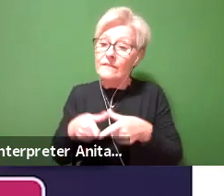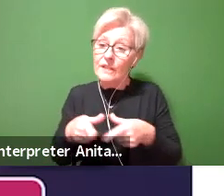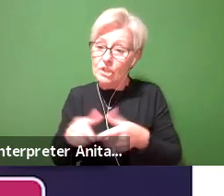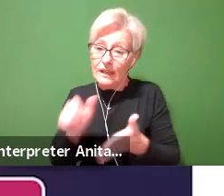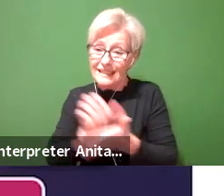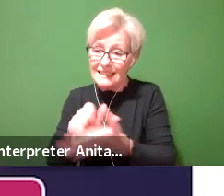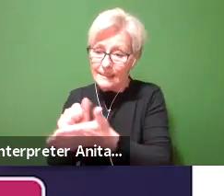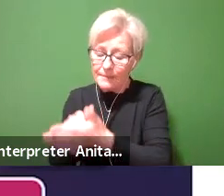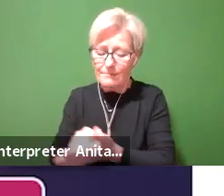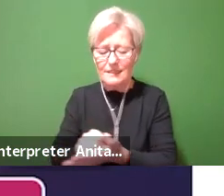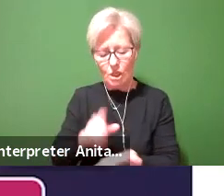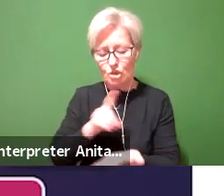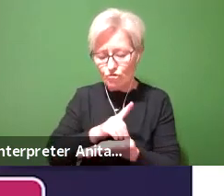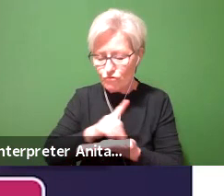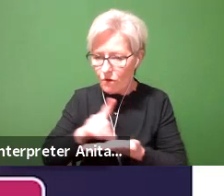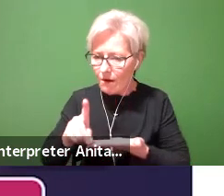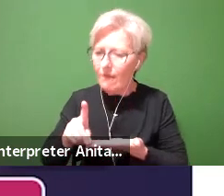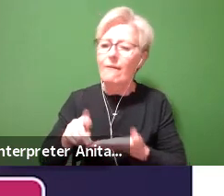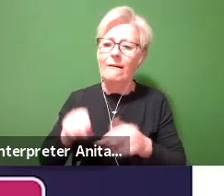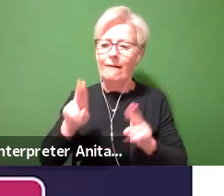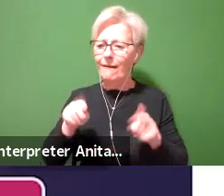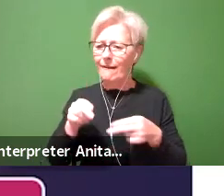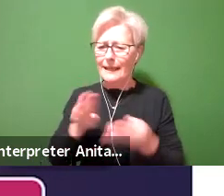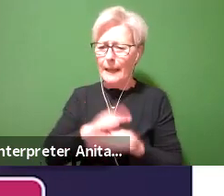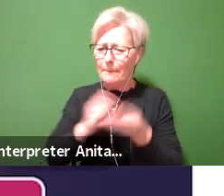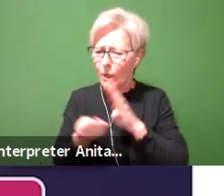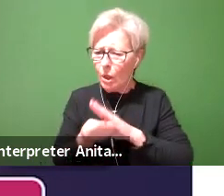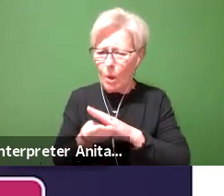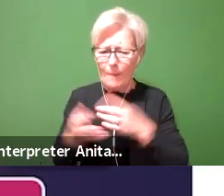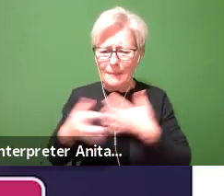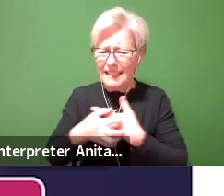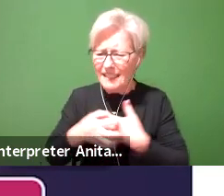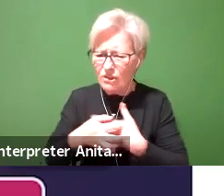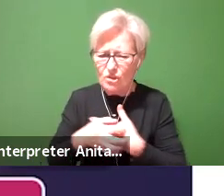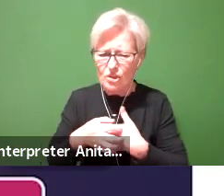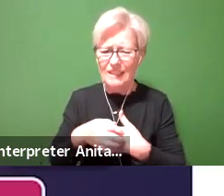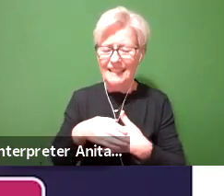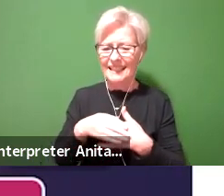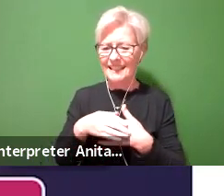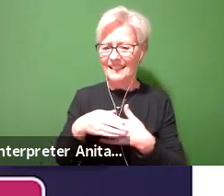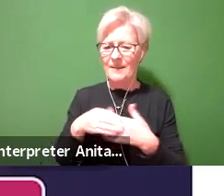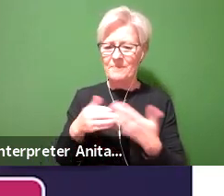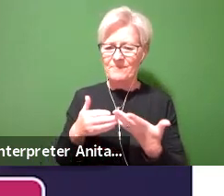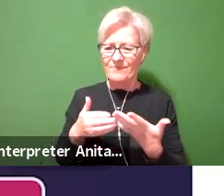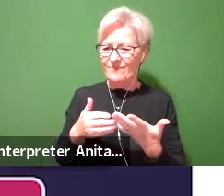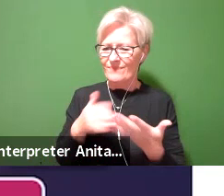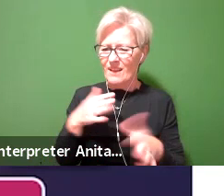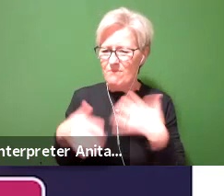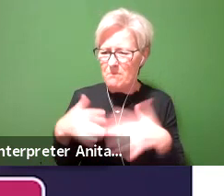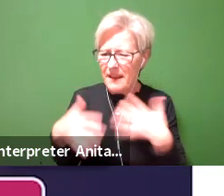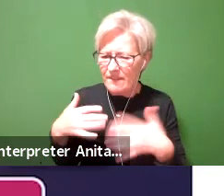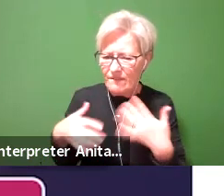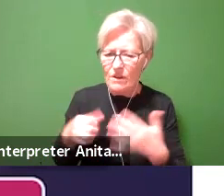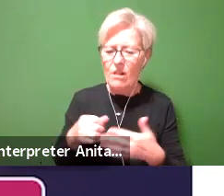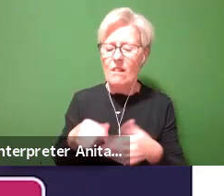contribute to urinary tract infections. You may have itching, atrophy, tinning of the muscles in the pelvic floor,